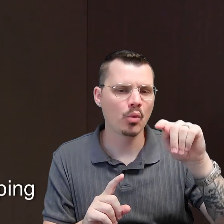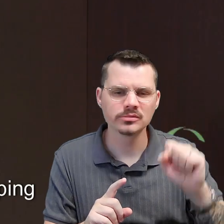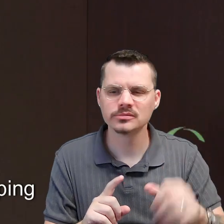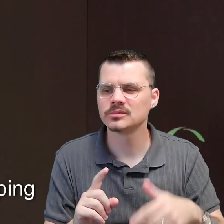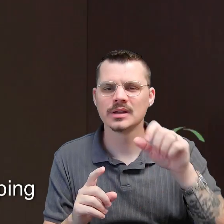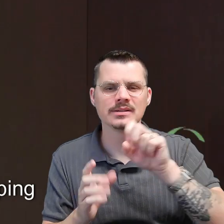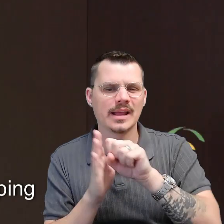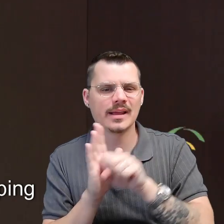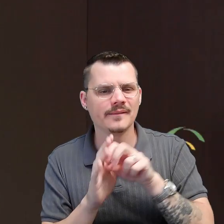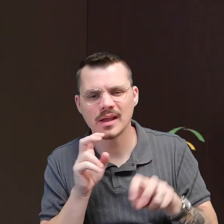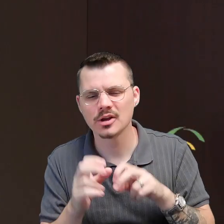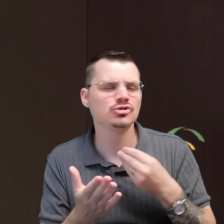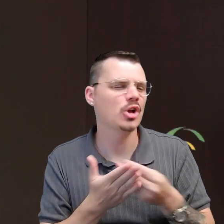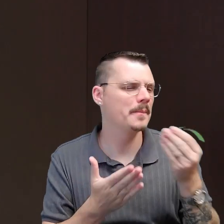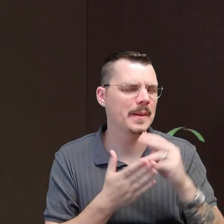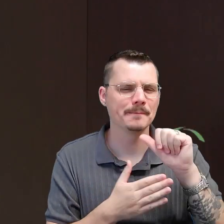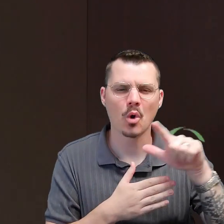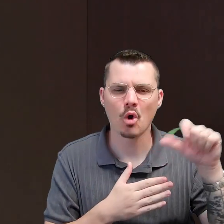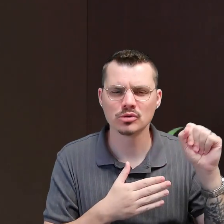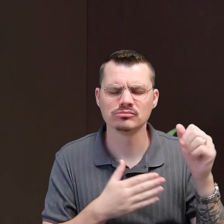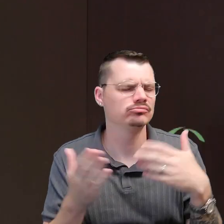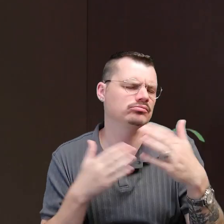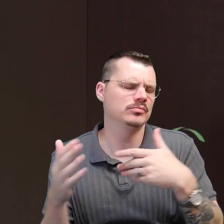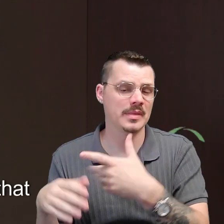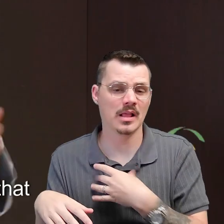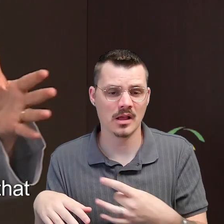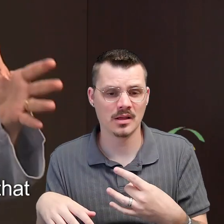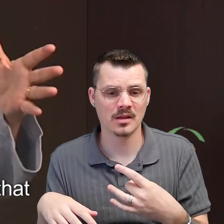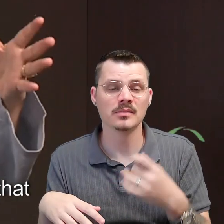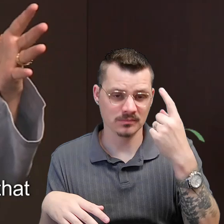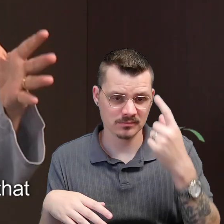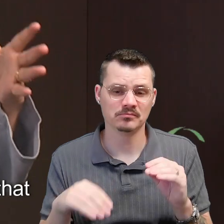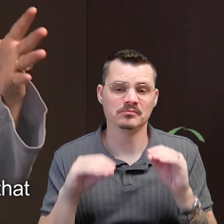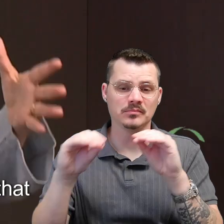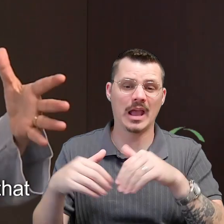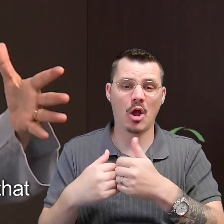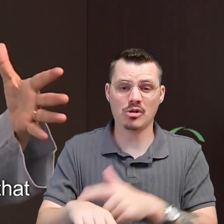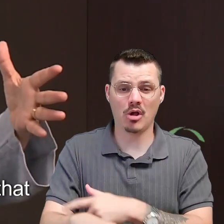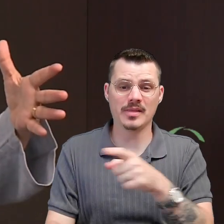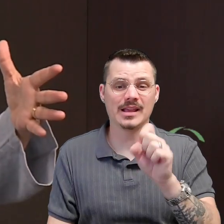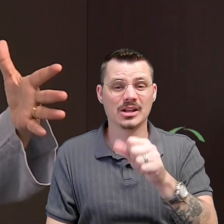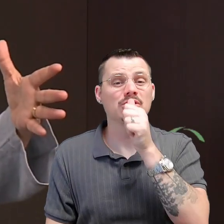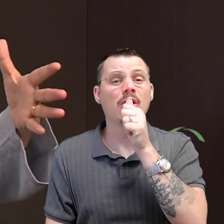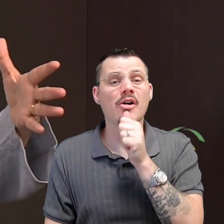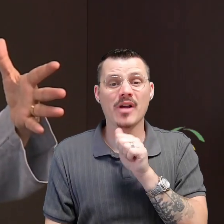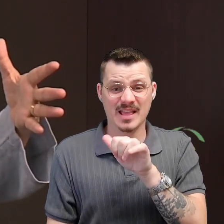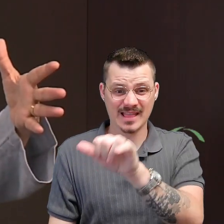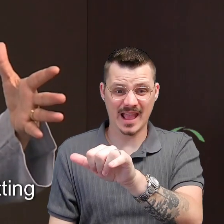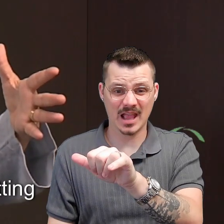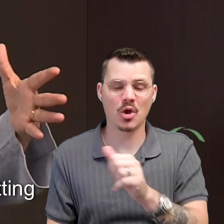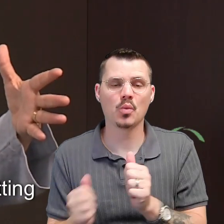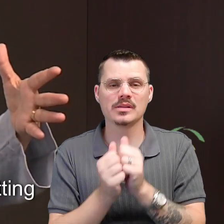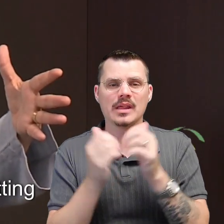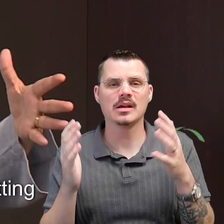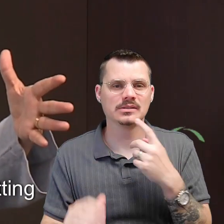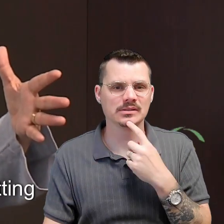the state fair, shopping malls, whatever they like. And however long they can tolerate that